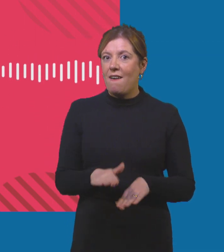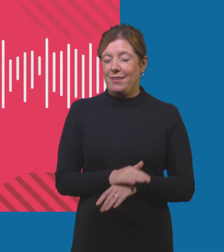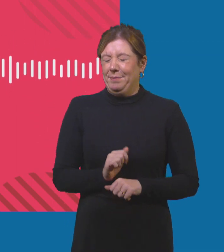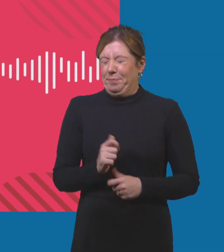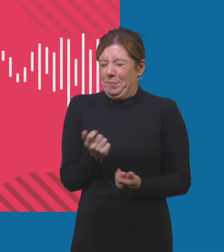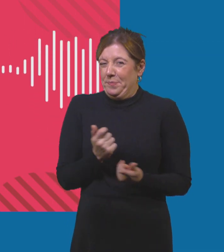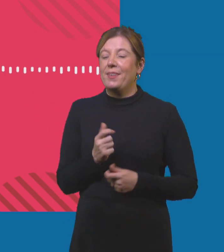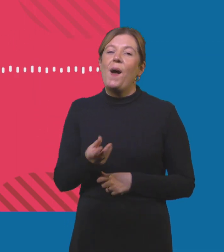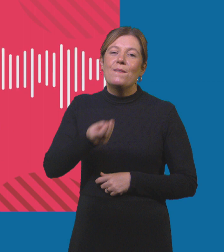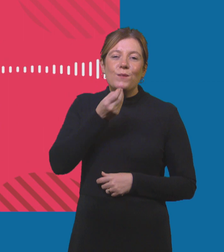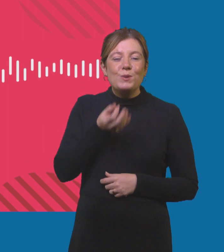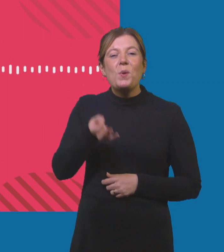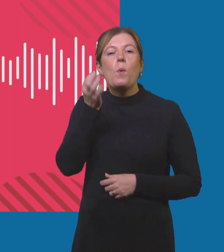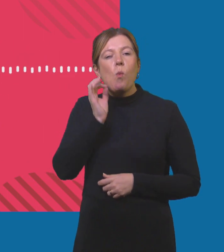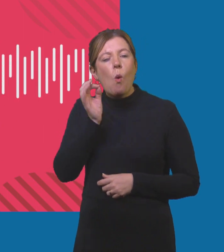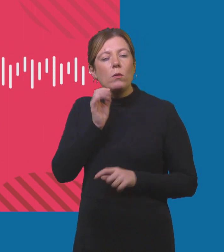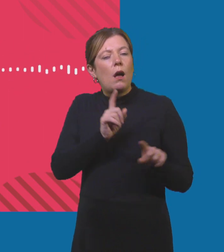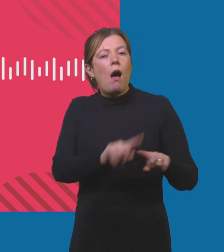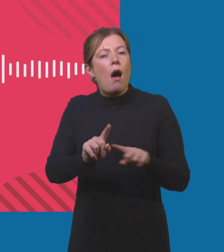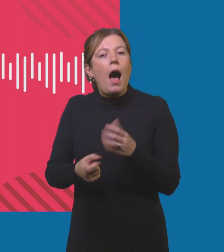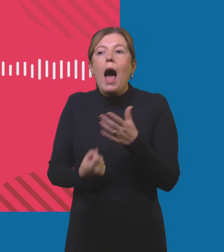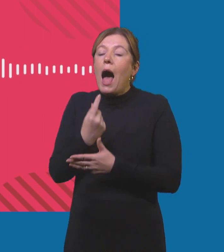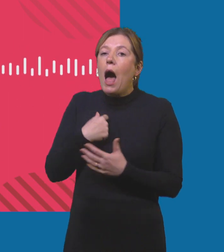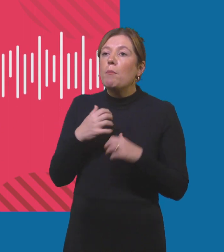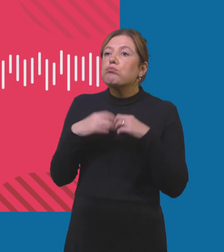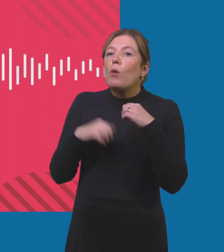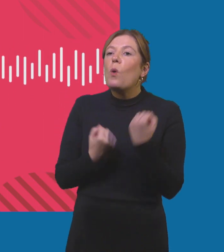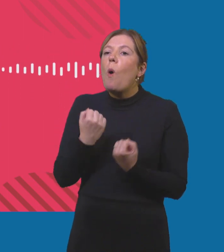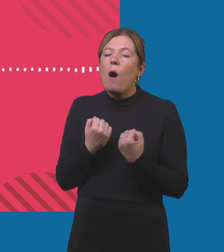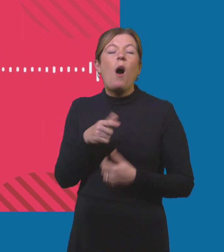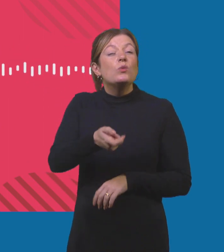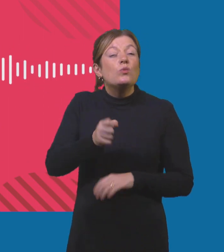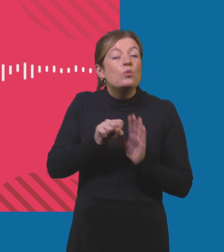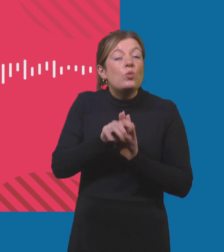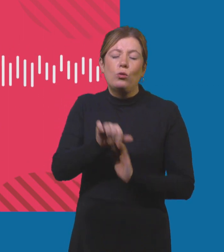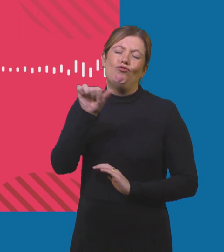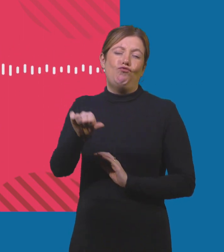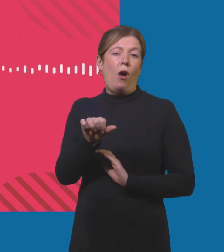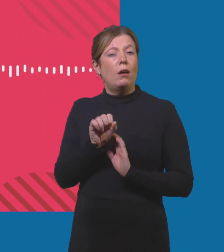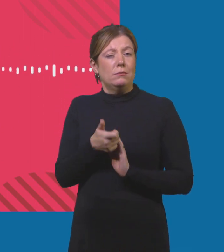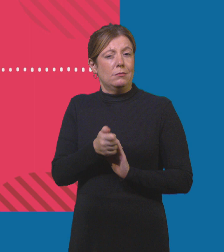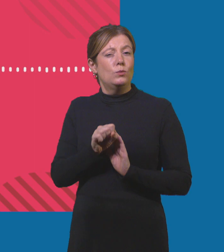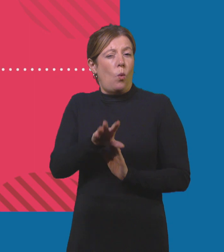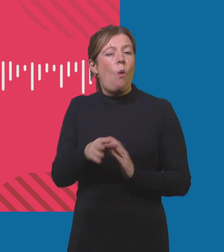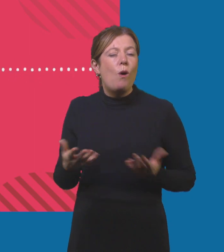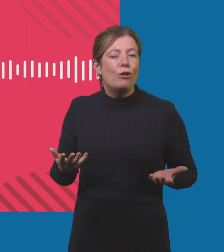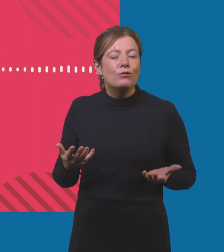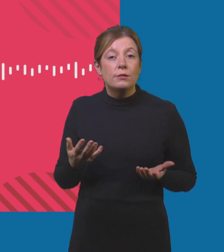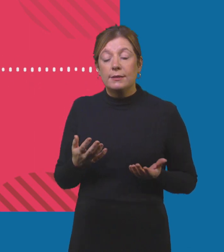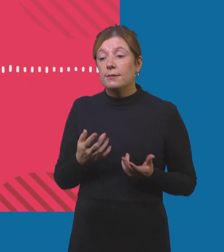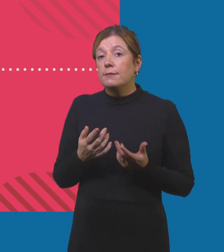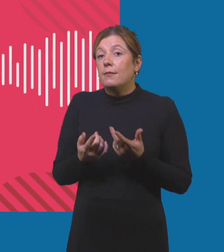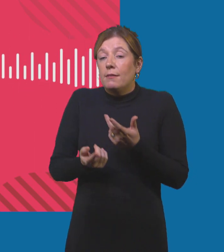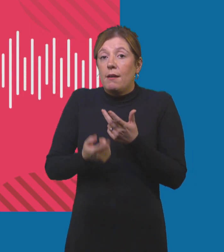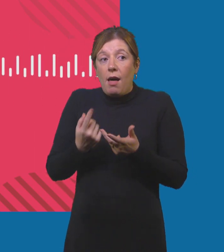stuff like that, food, water, just stuff that you might need if you break down at the side of the road. Yeah, torch, exactly. That sort of thing. And then the main thing to